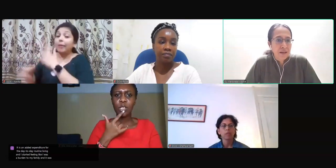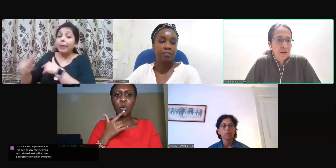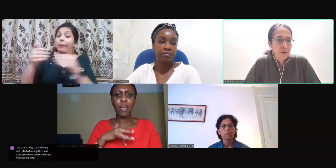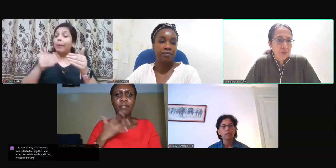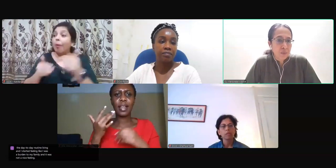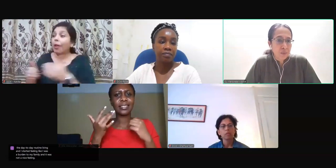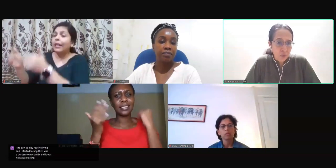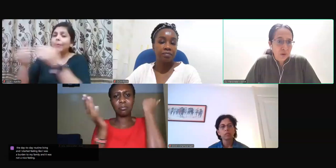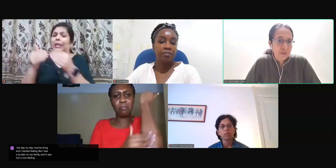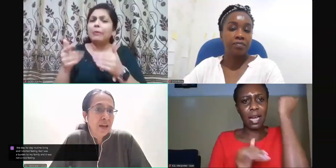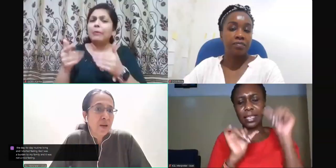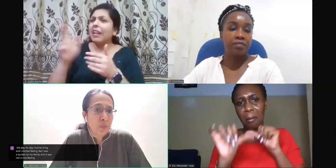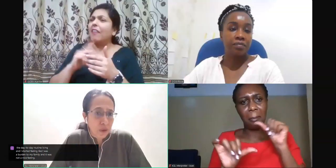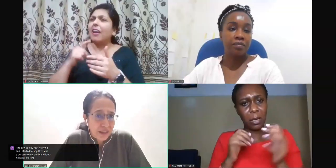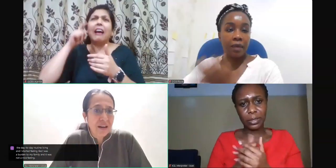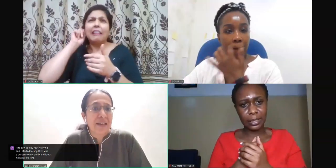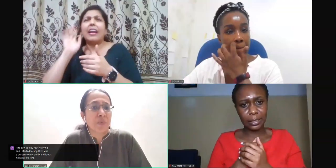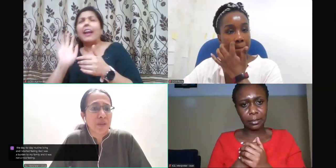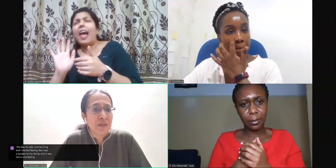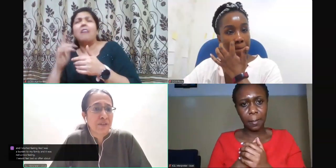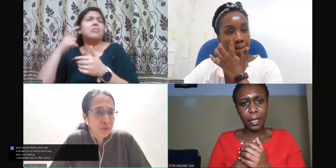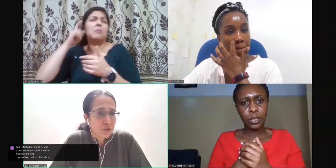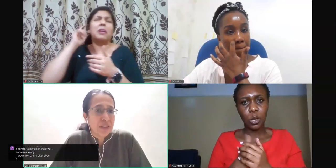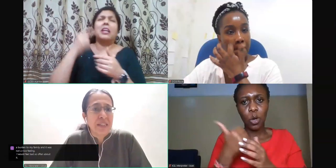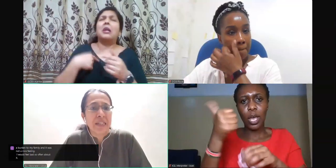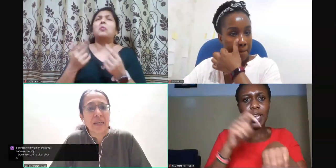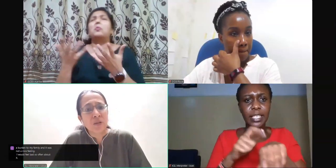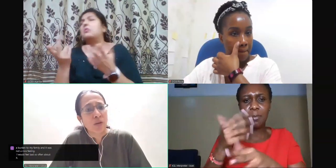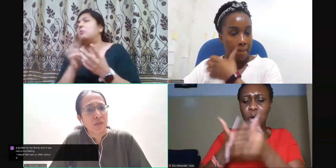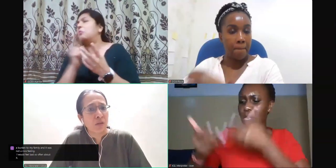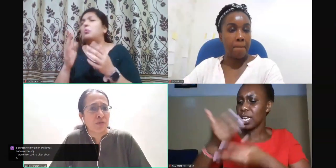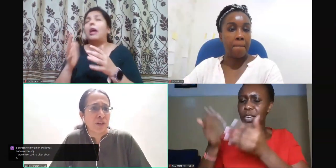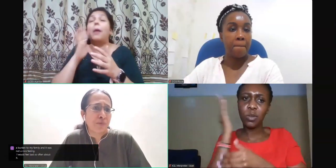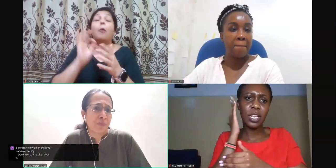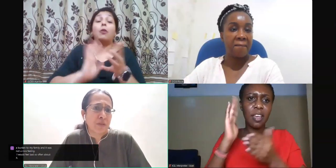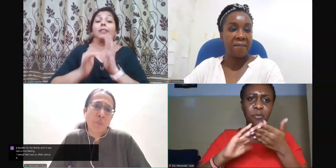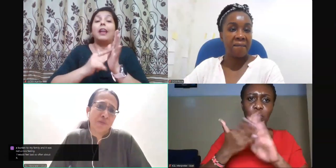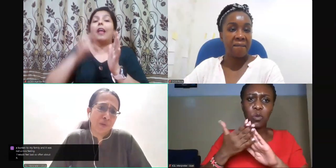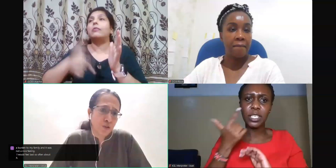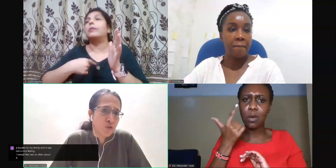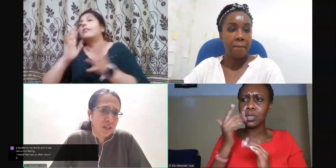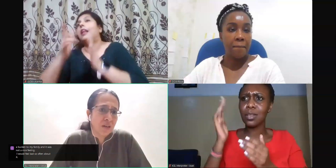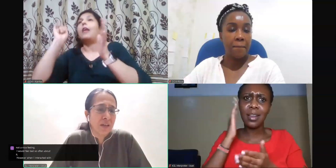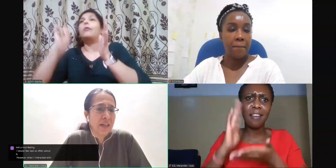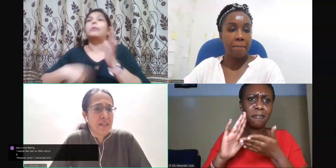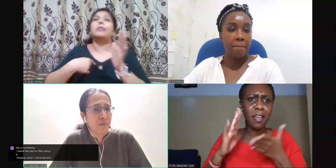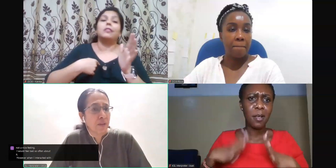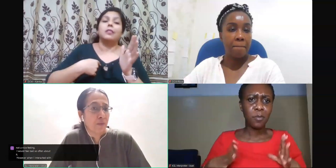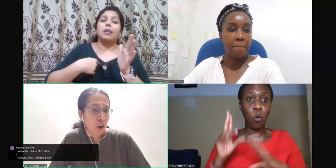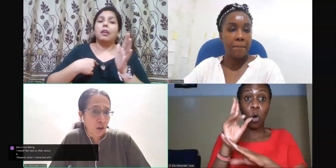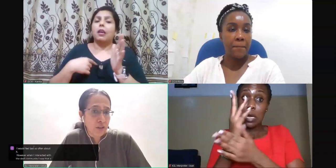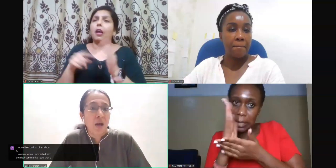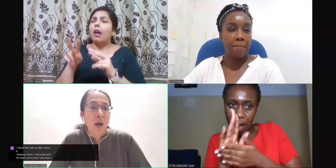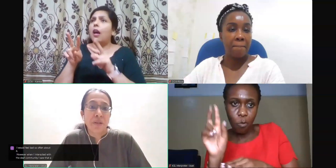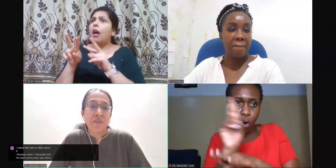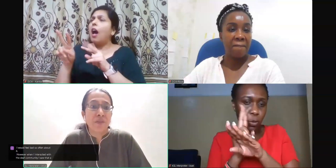And however, when I interacted with the deaf community, I saw that a lot of deaf people, some of them were using hearing aids, some of them